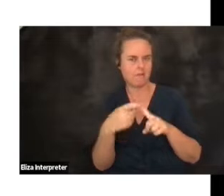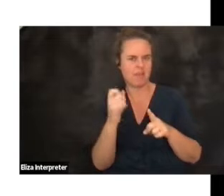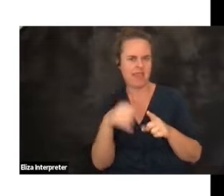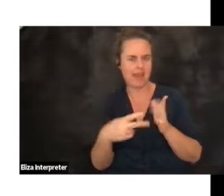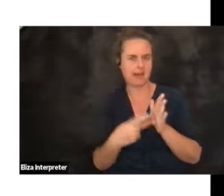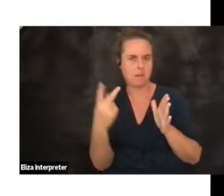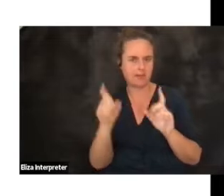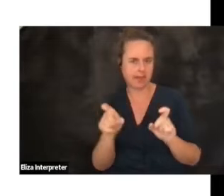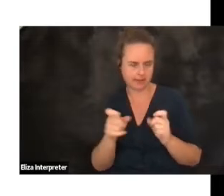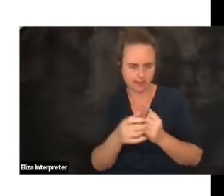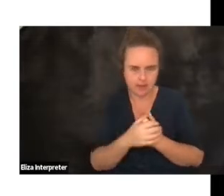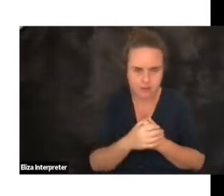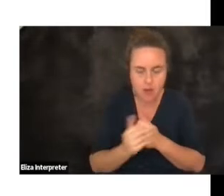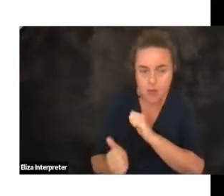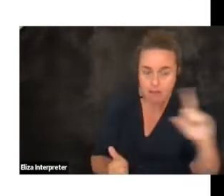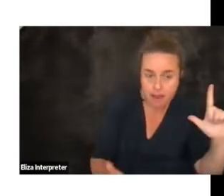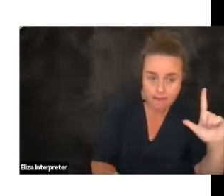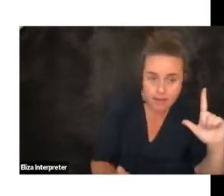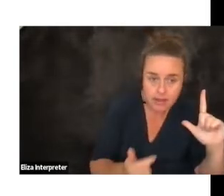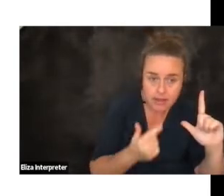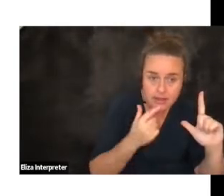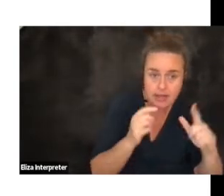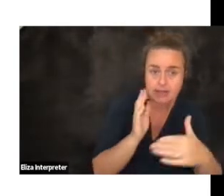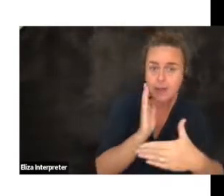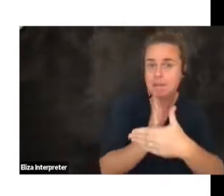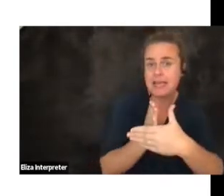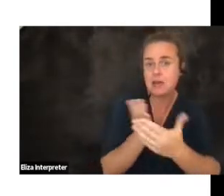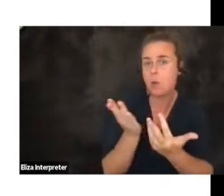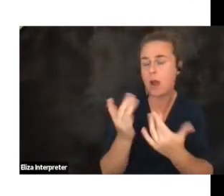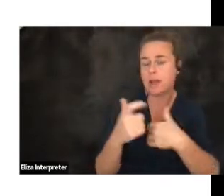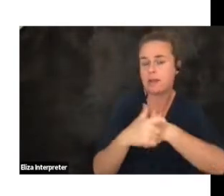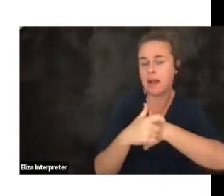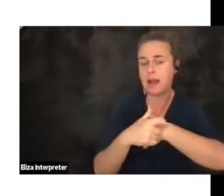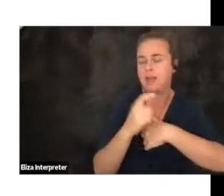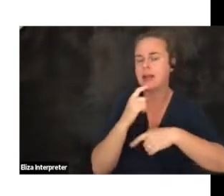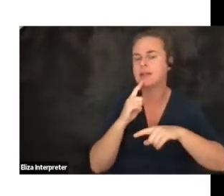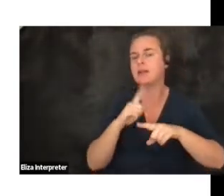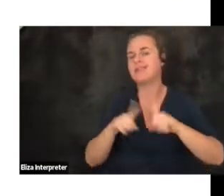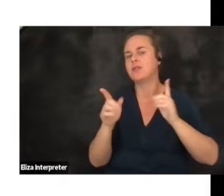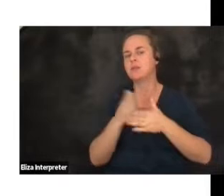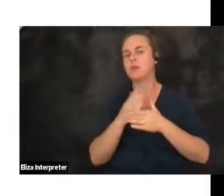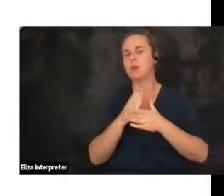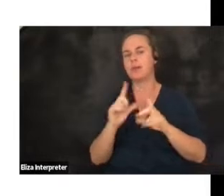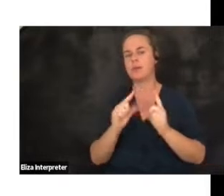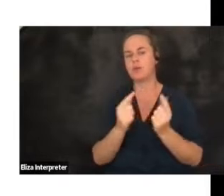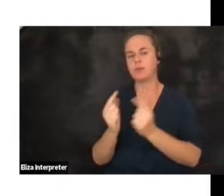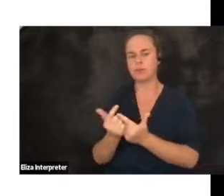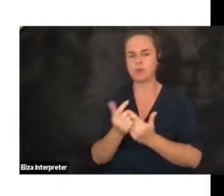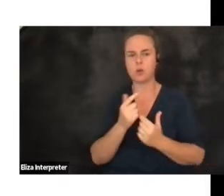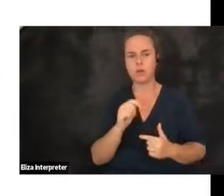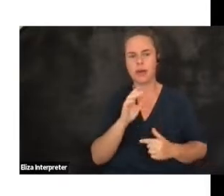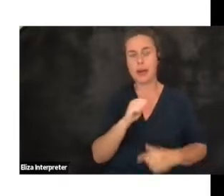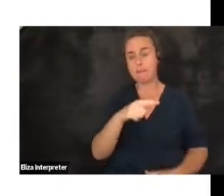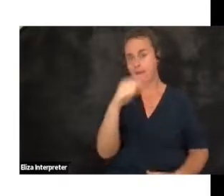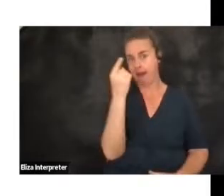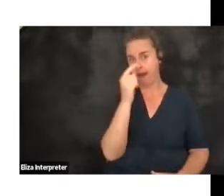the left, where it says mean wait time, this tells you the difference between the groups. So the bar graph that's